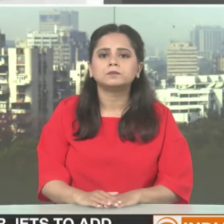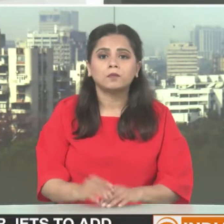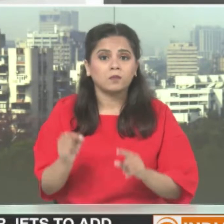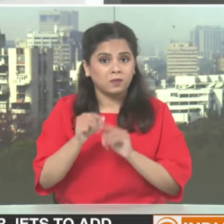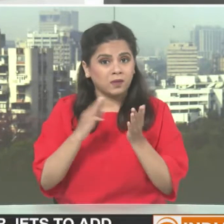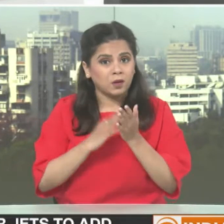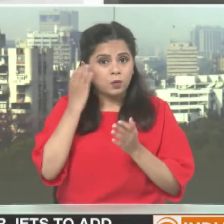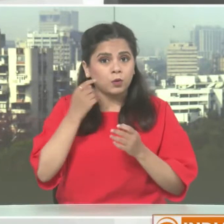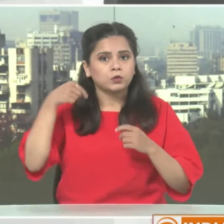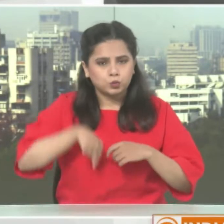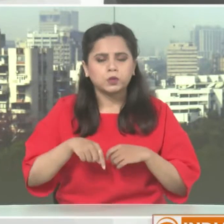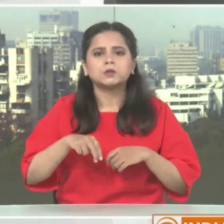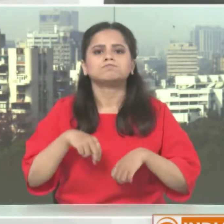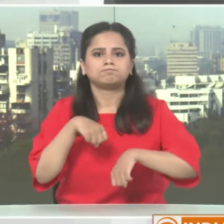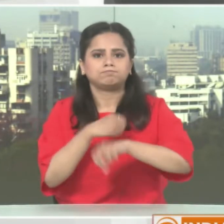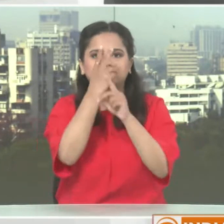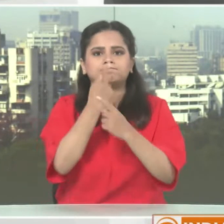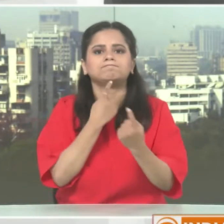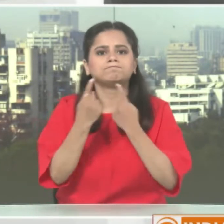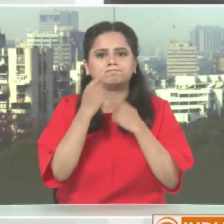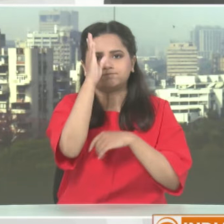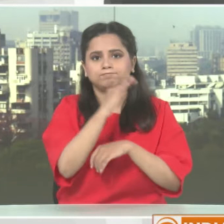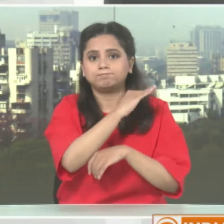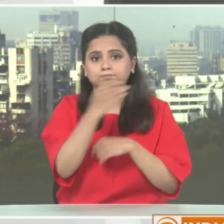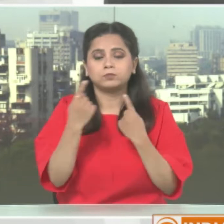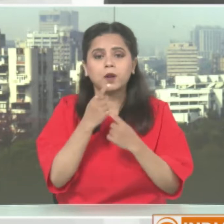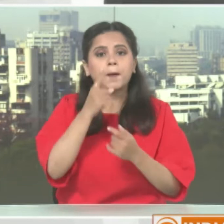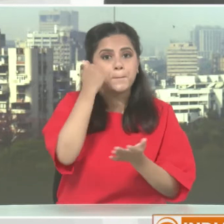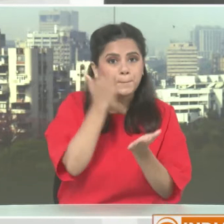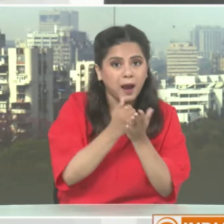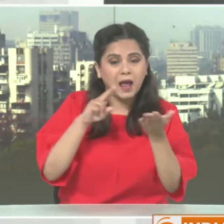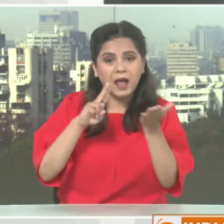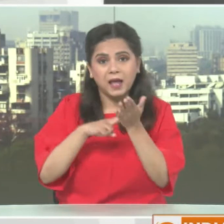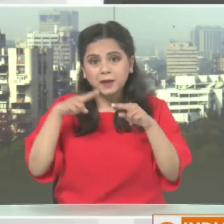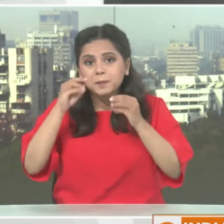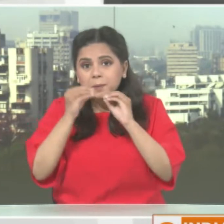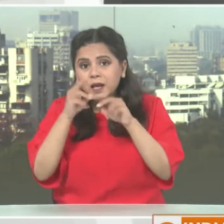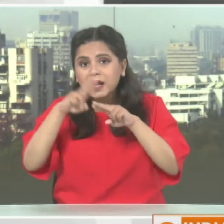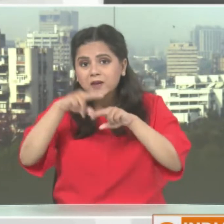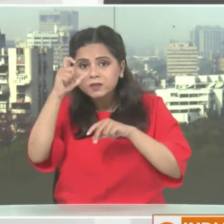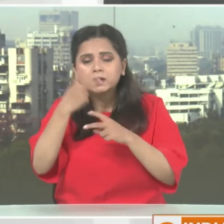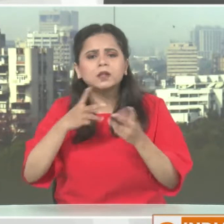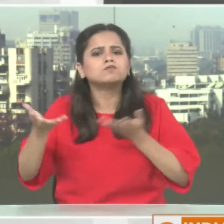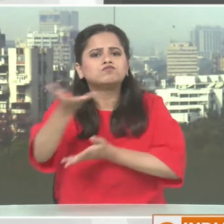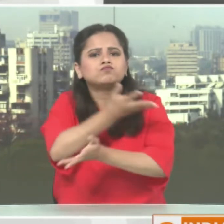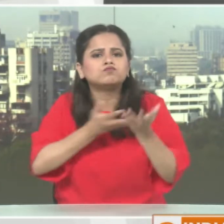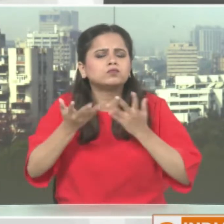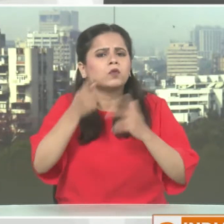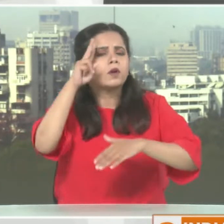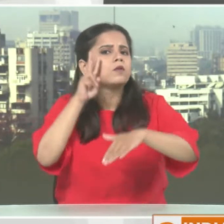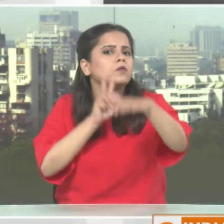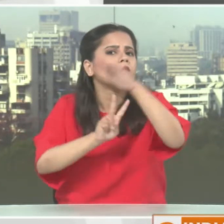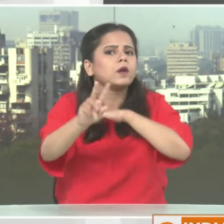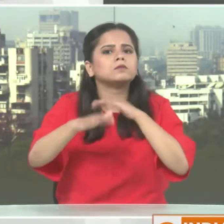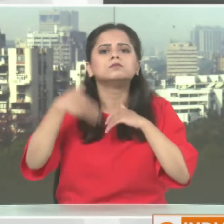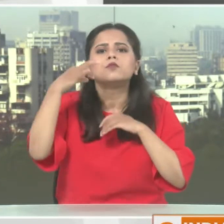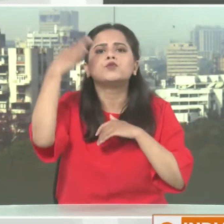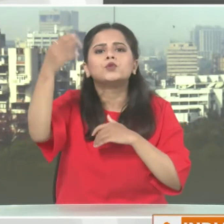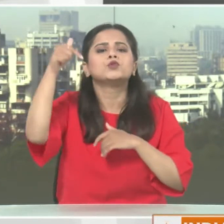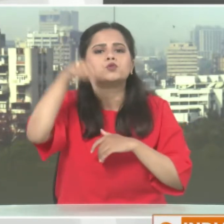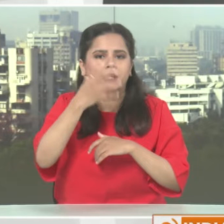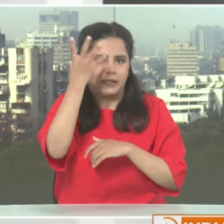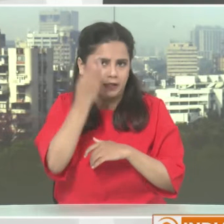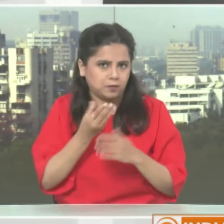Prime Minister Modi will join stakeholders from the banks and the NBFCS to discuss and deliberate on the vision and the roadmap for the future